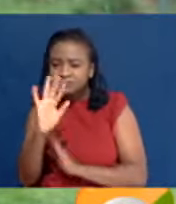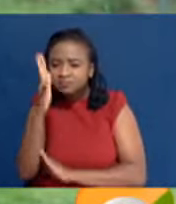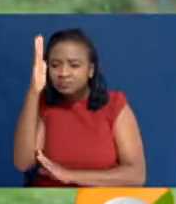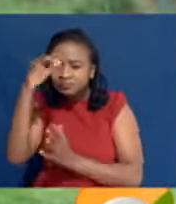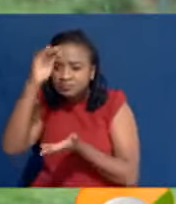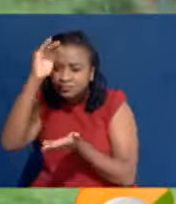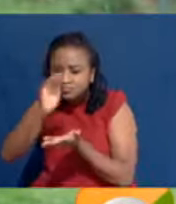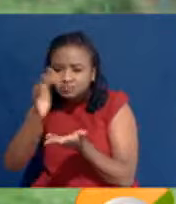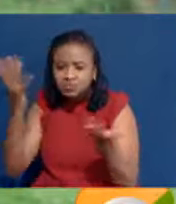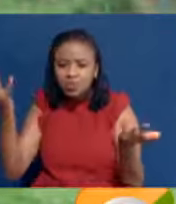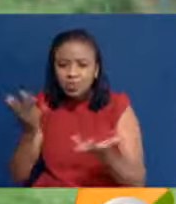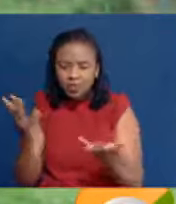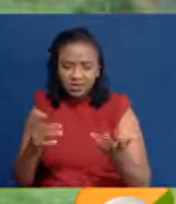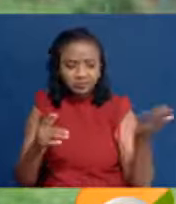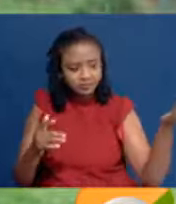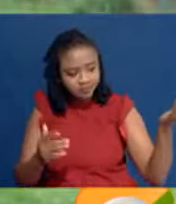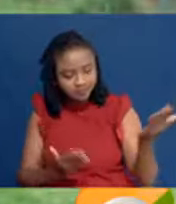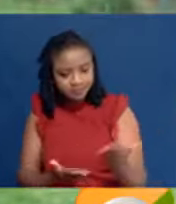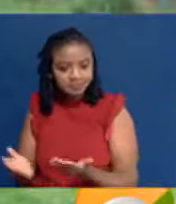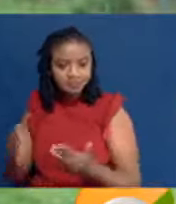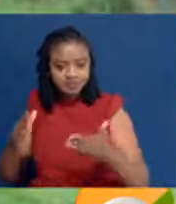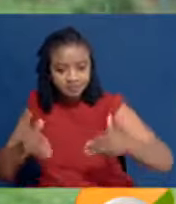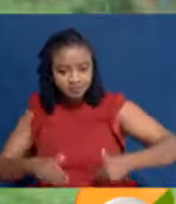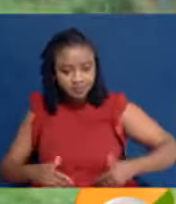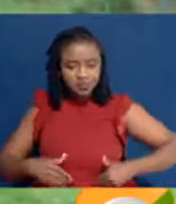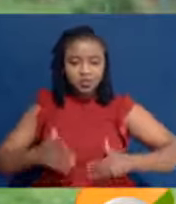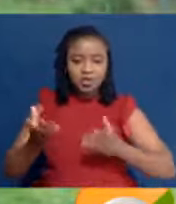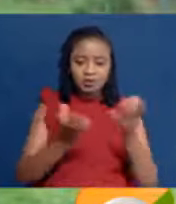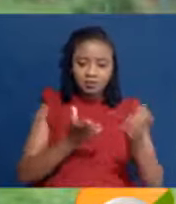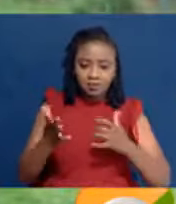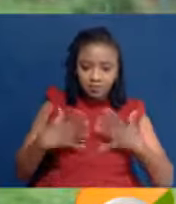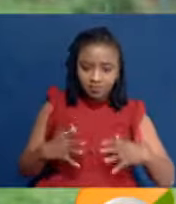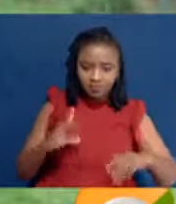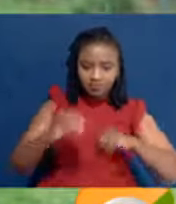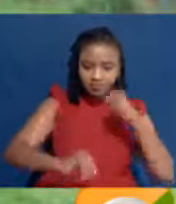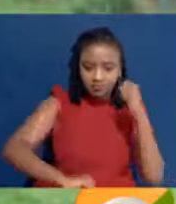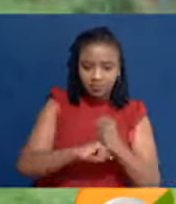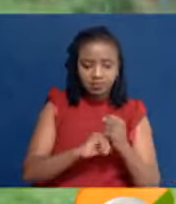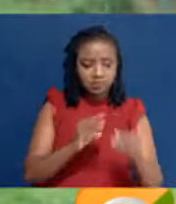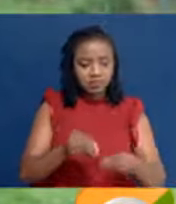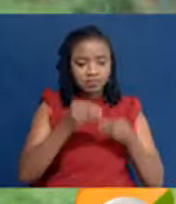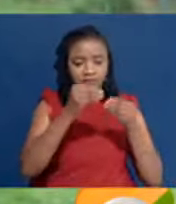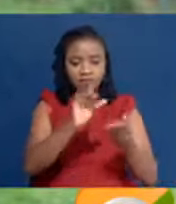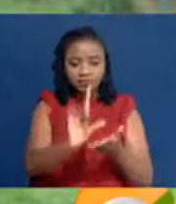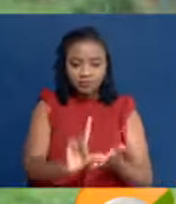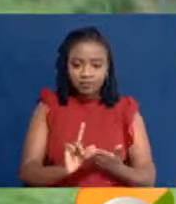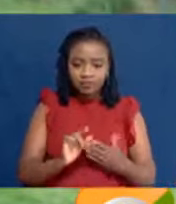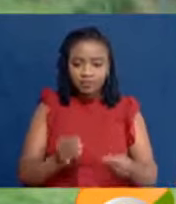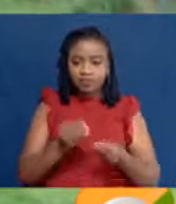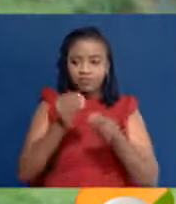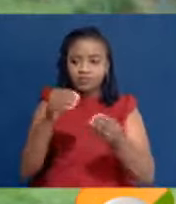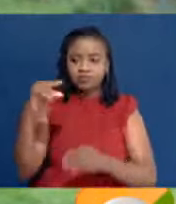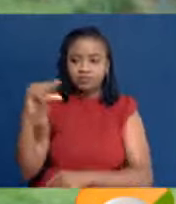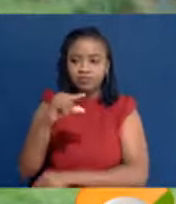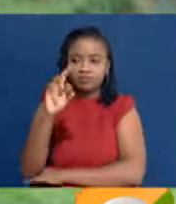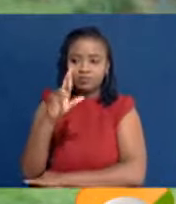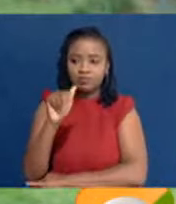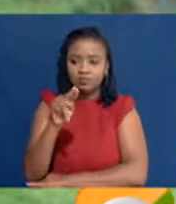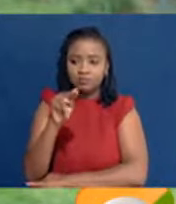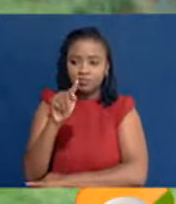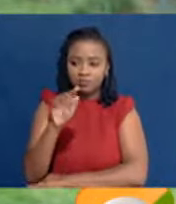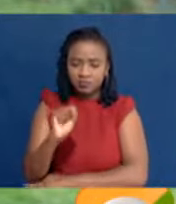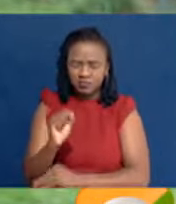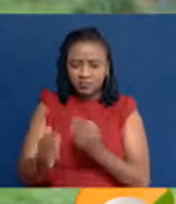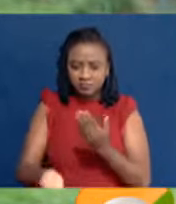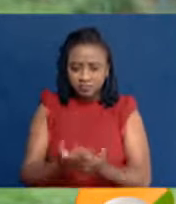into that sector, so providing acceleration support, providing loans, providing grants, so that those